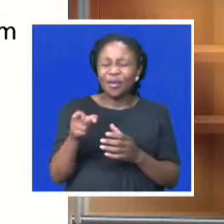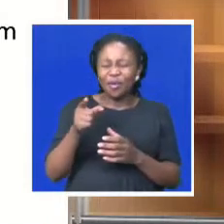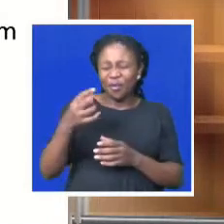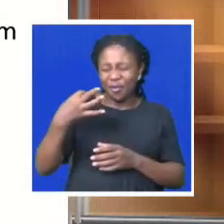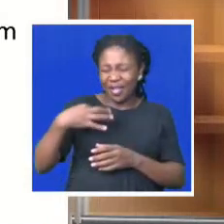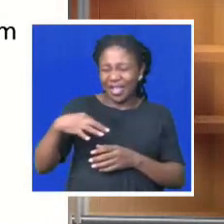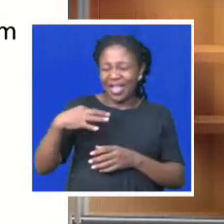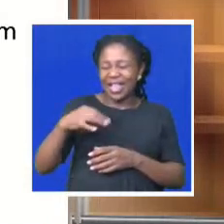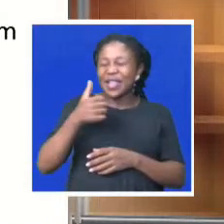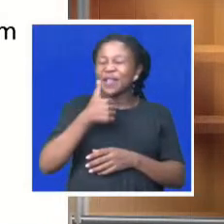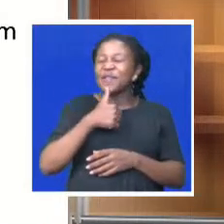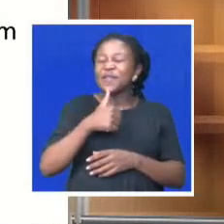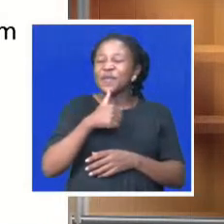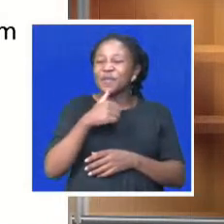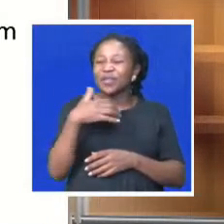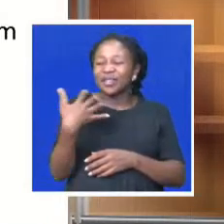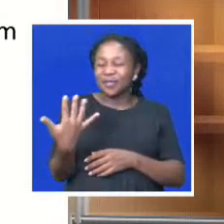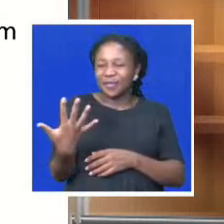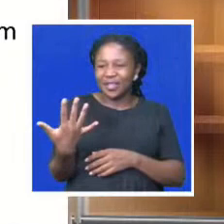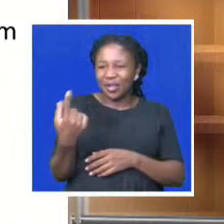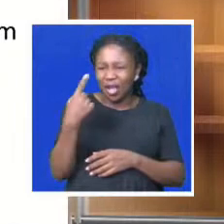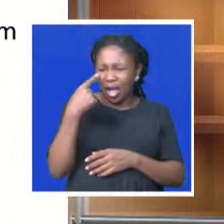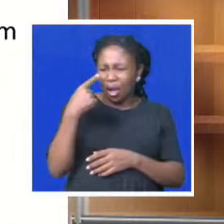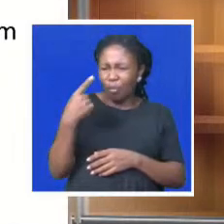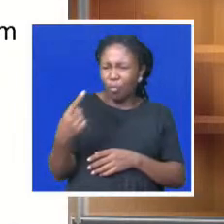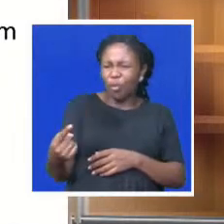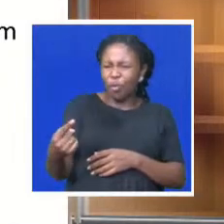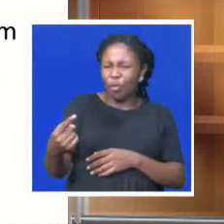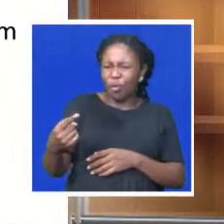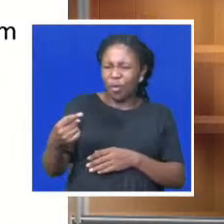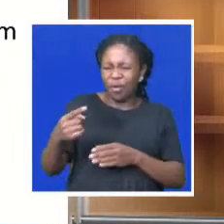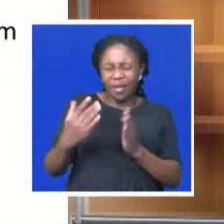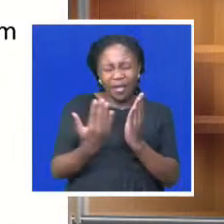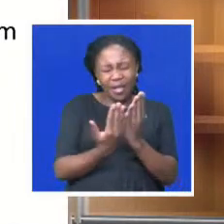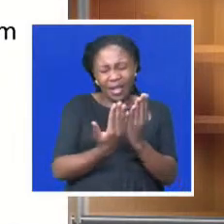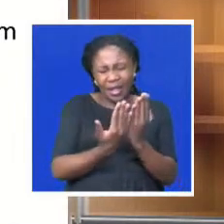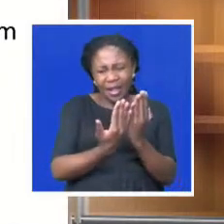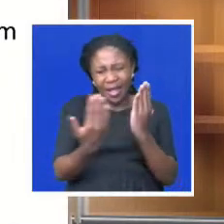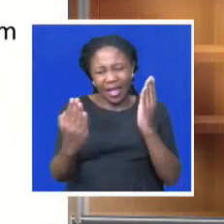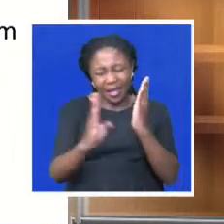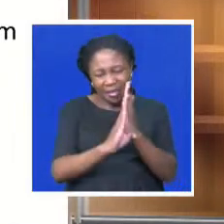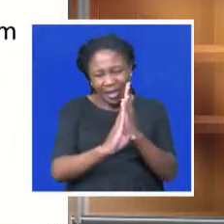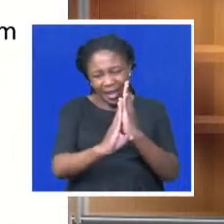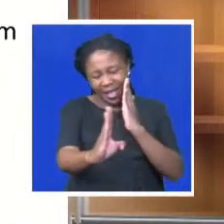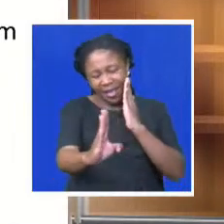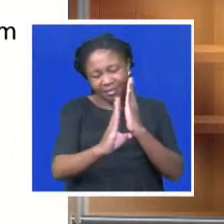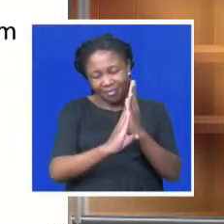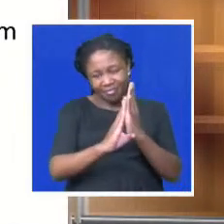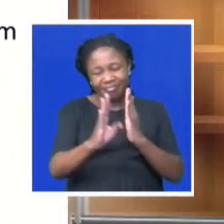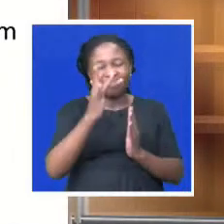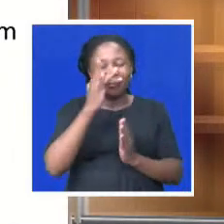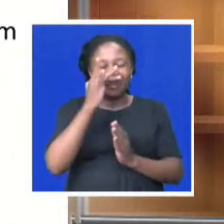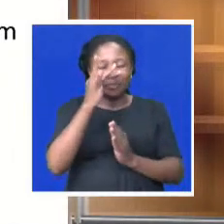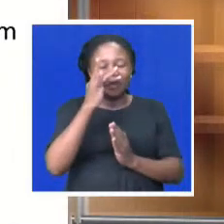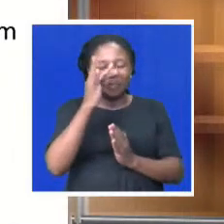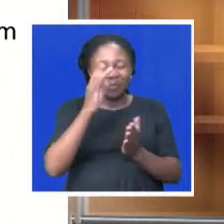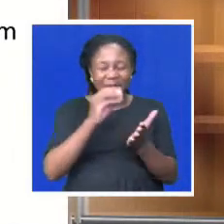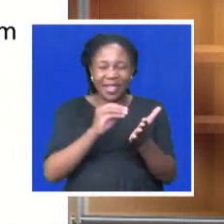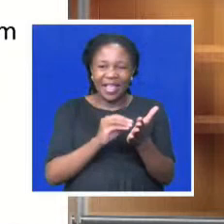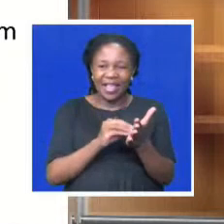beautiful, brightly colored flowers on the side of the path. The clay